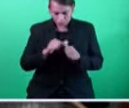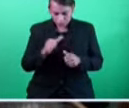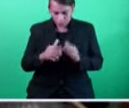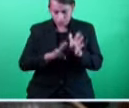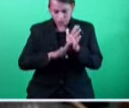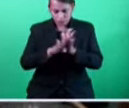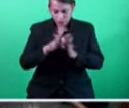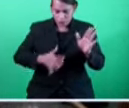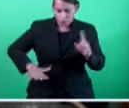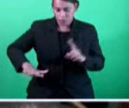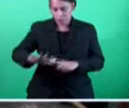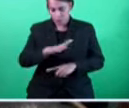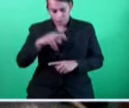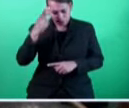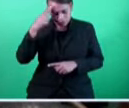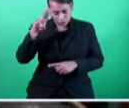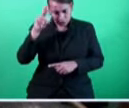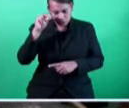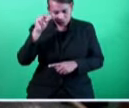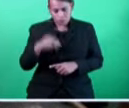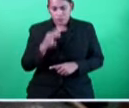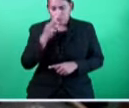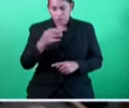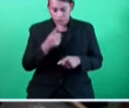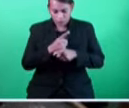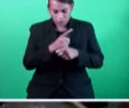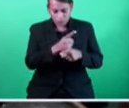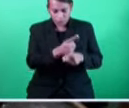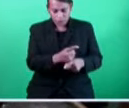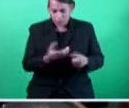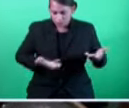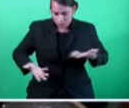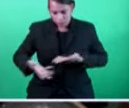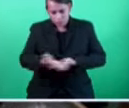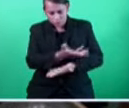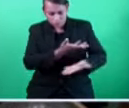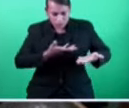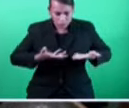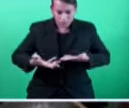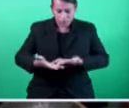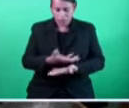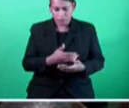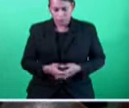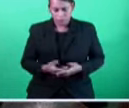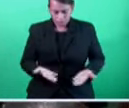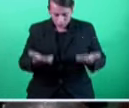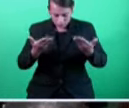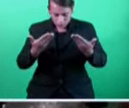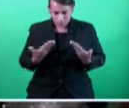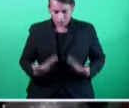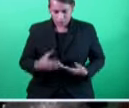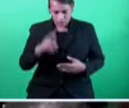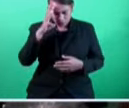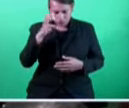Fijians. Guide us in our deliberations and grant us the wisdom